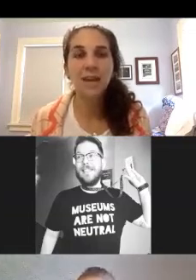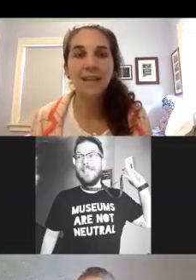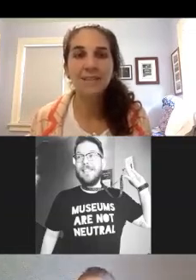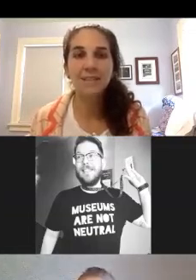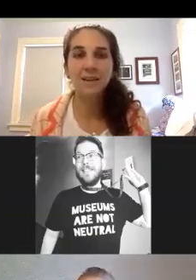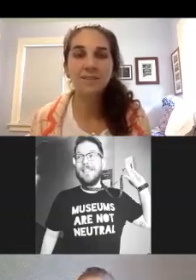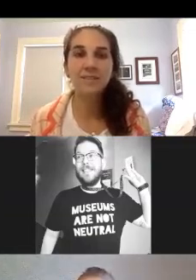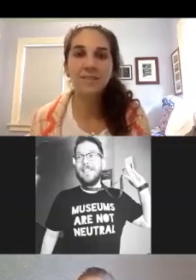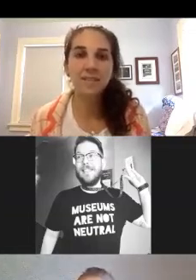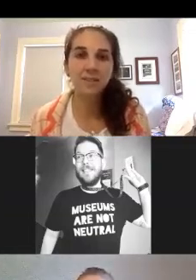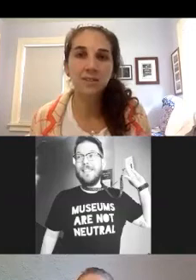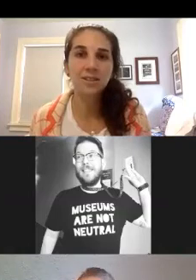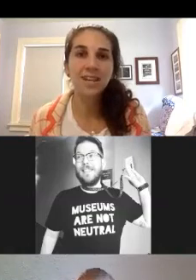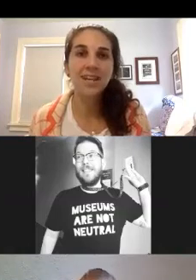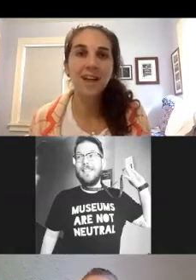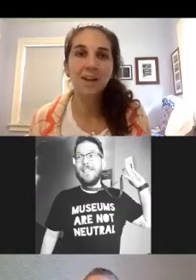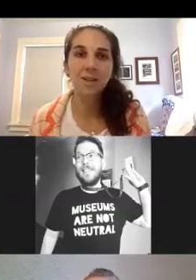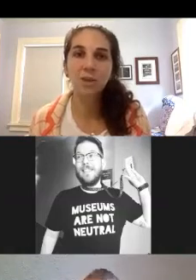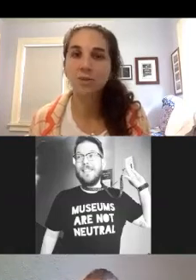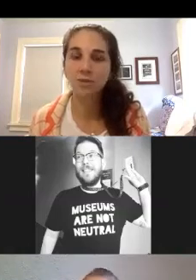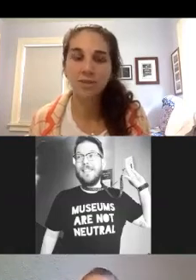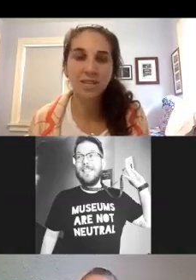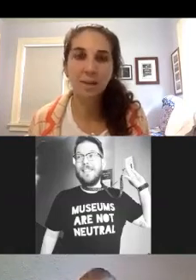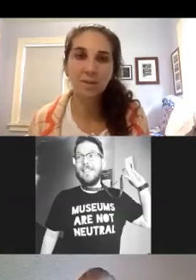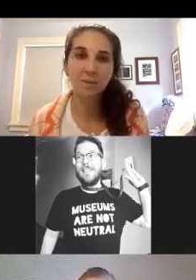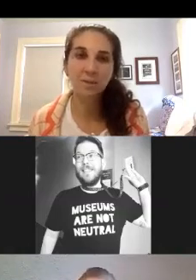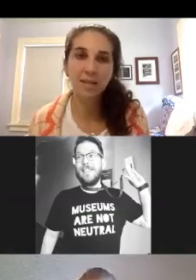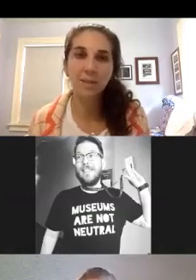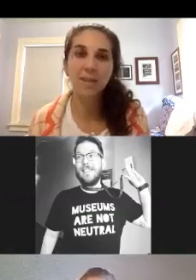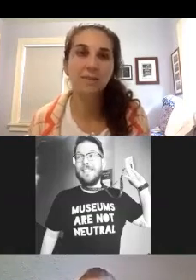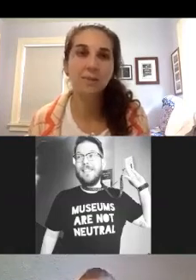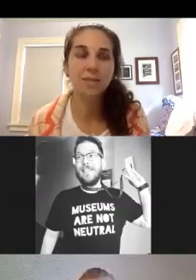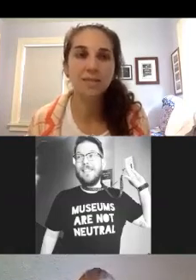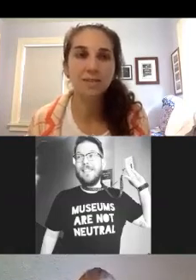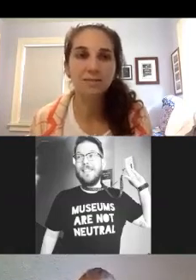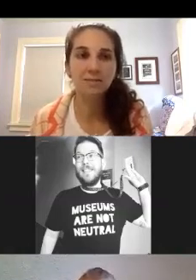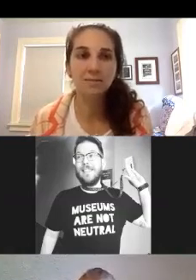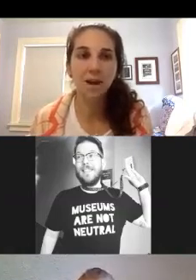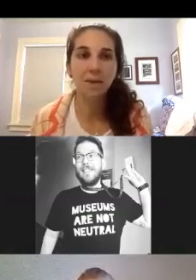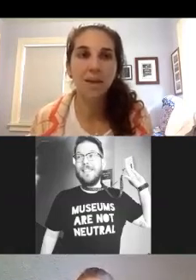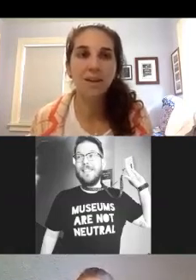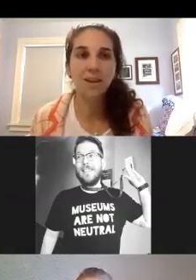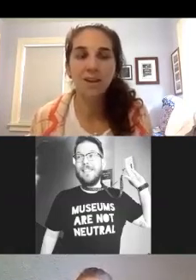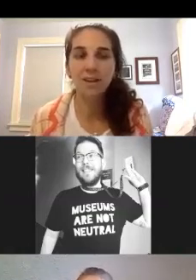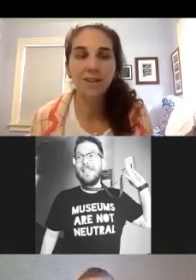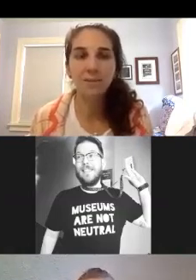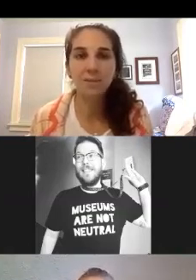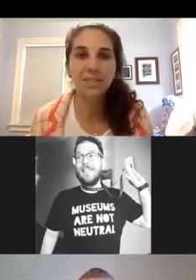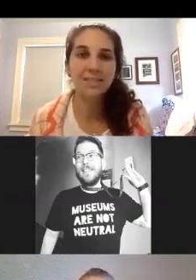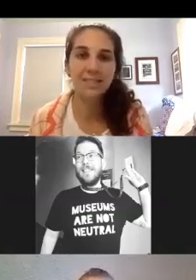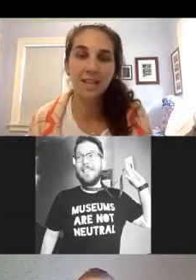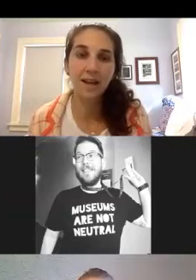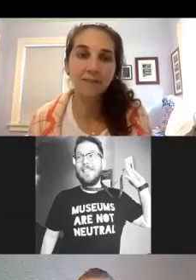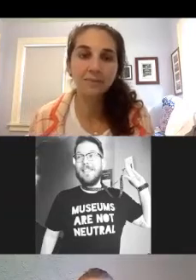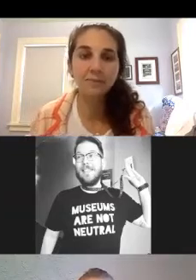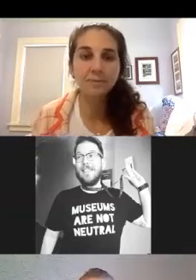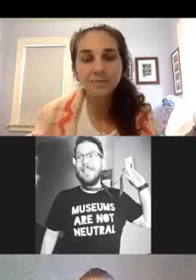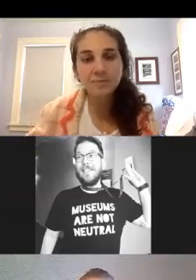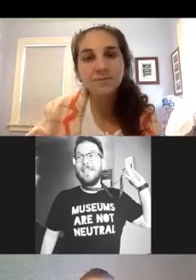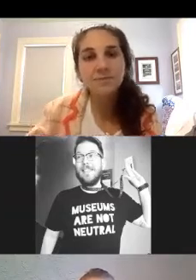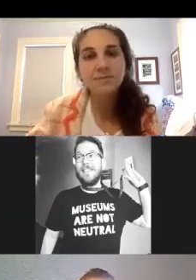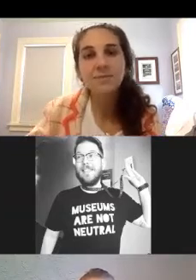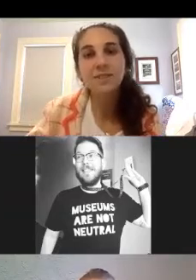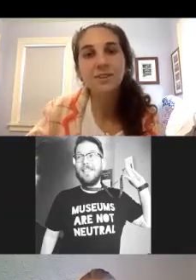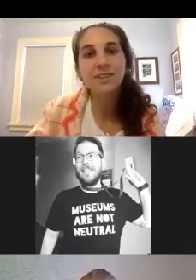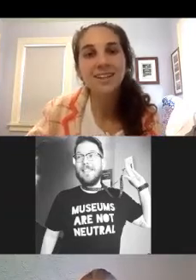everyone has enough skill and knowledge as soon as they come to the museum, and everyone's area of expertise is enough.